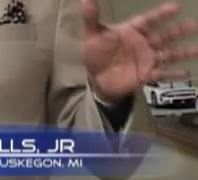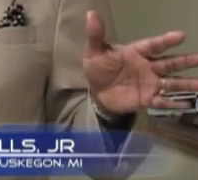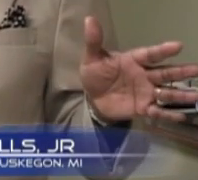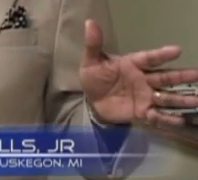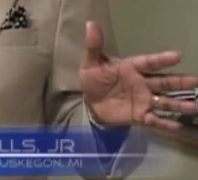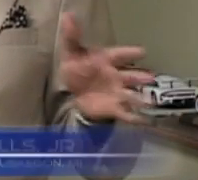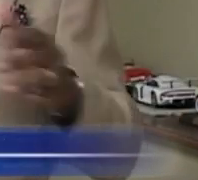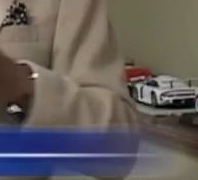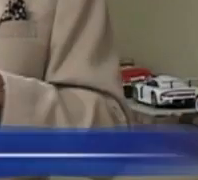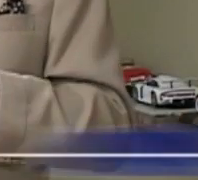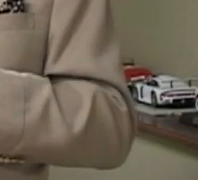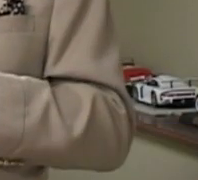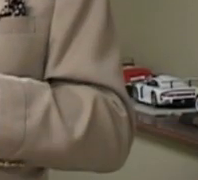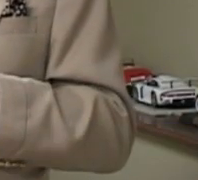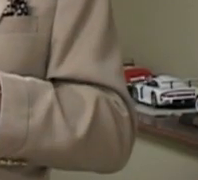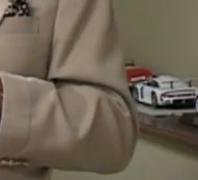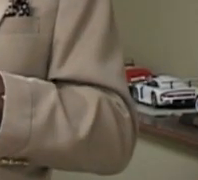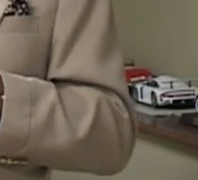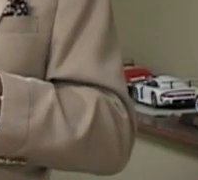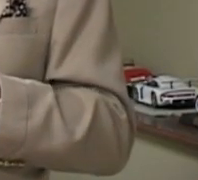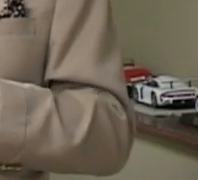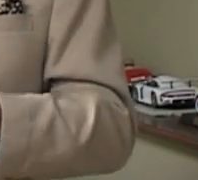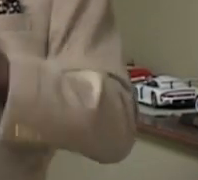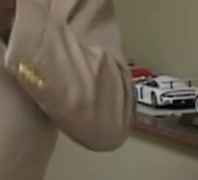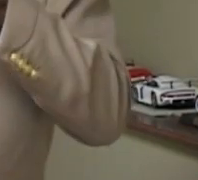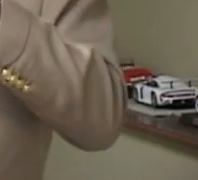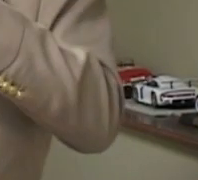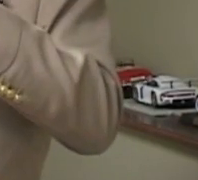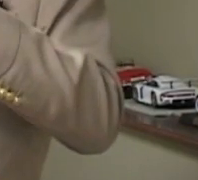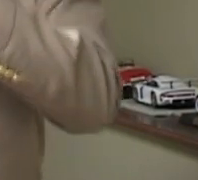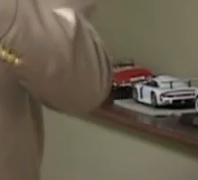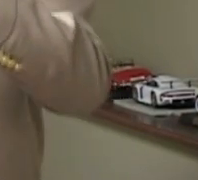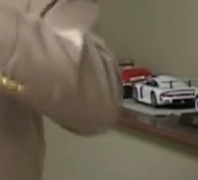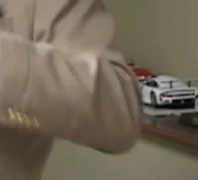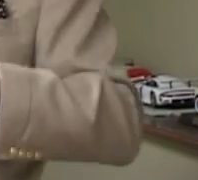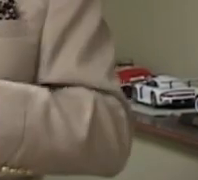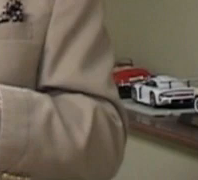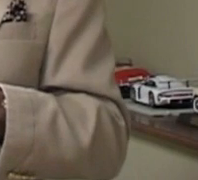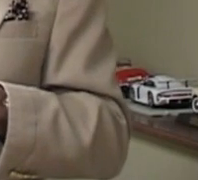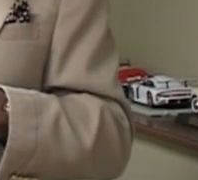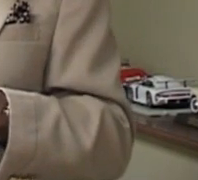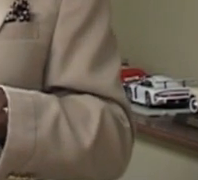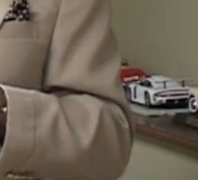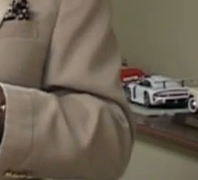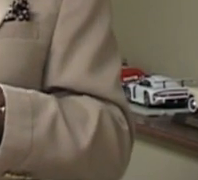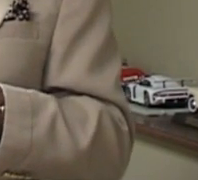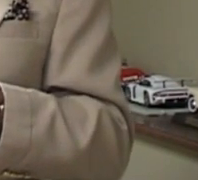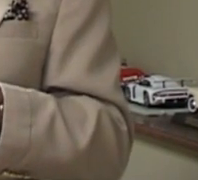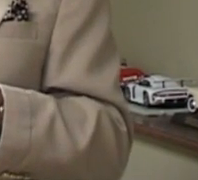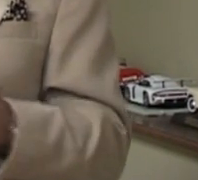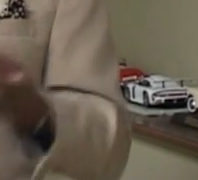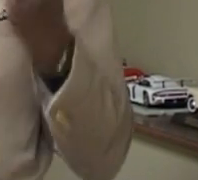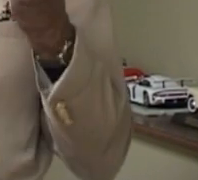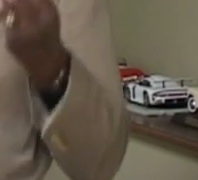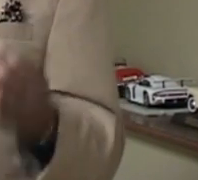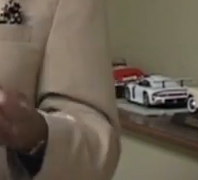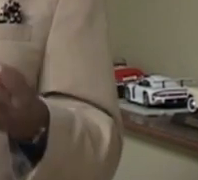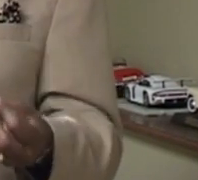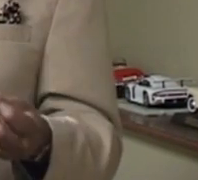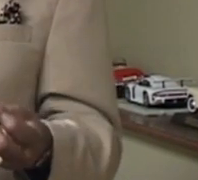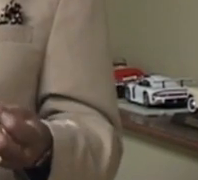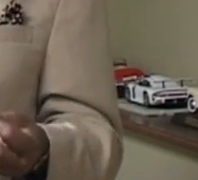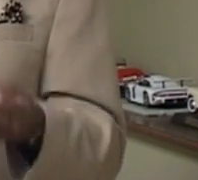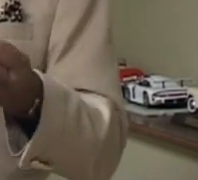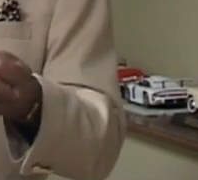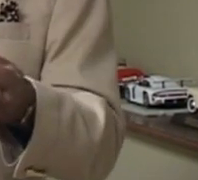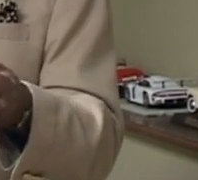get closer to Him, that He may be able to open your understanding as to why He has